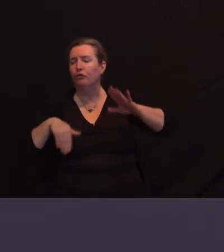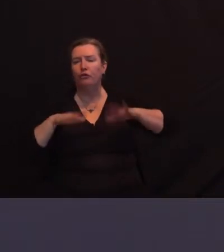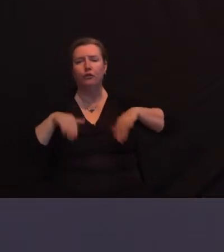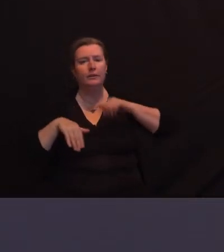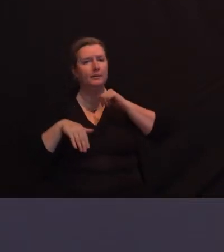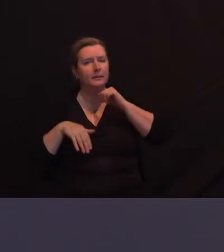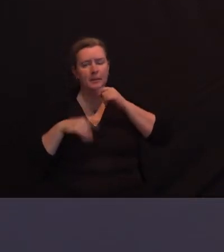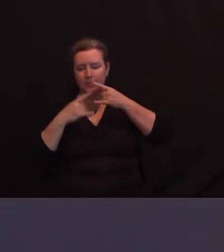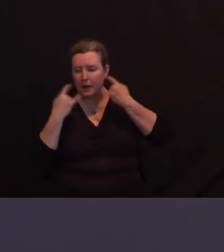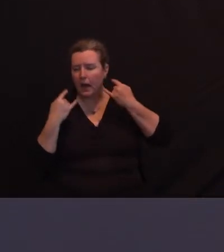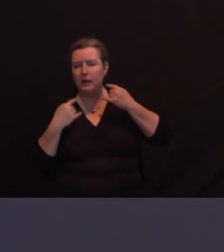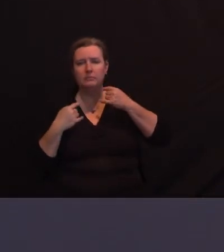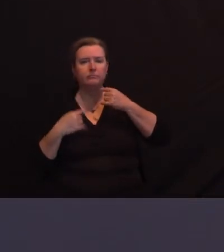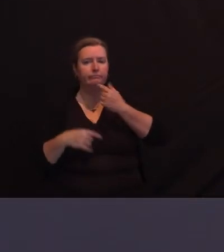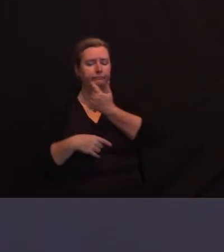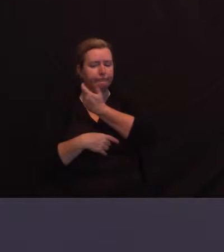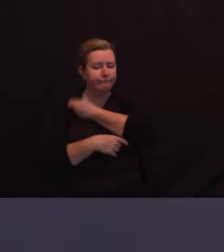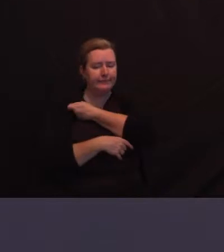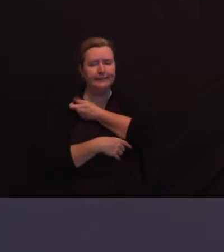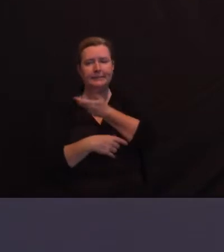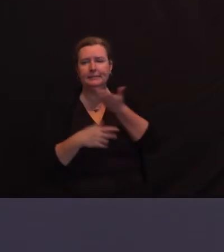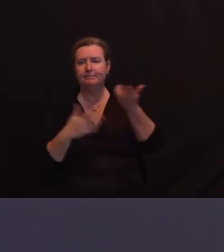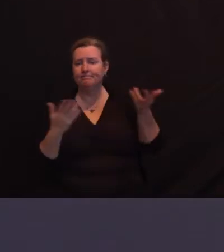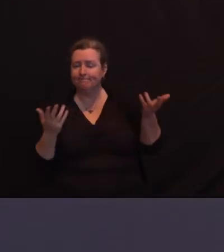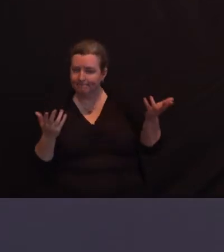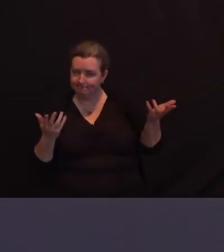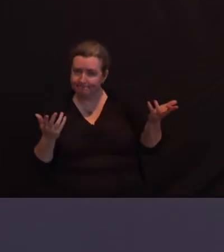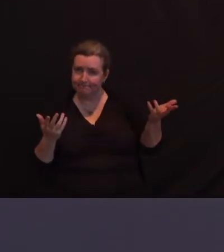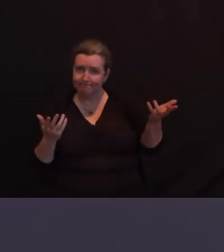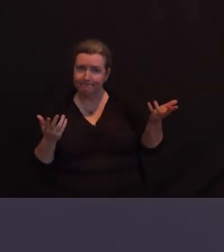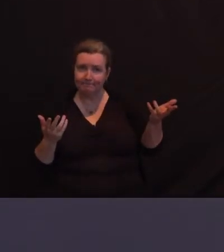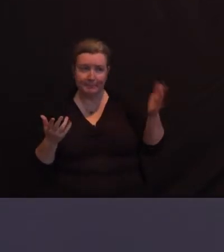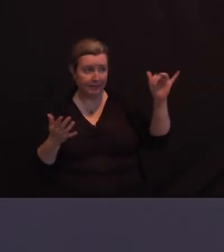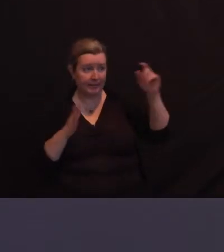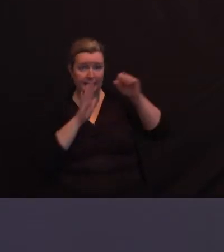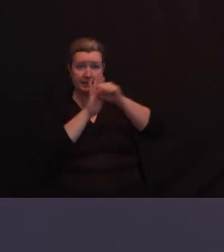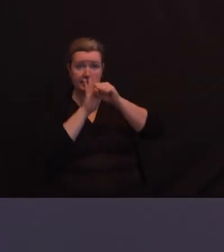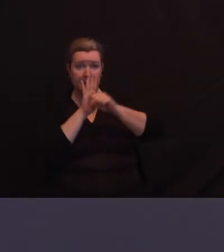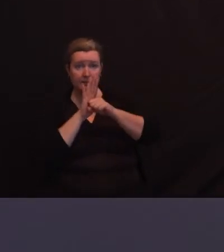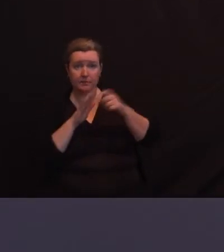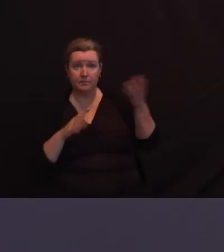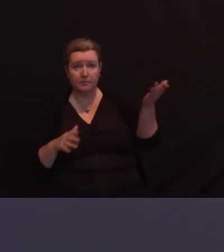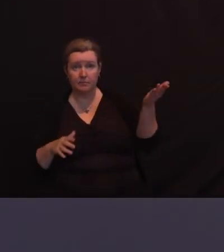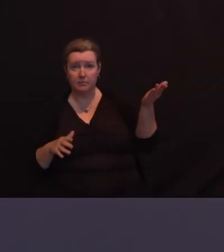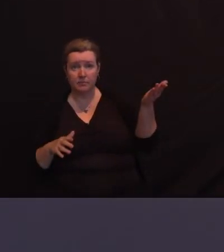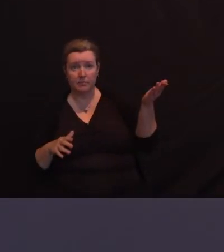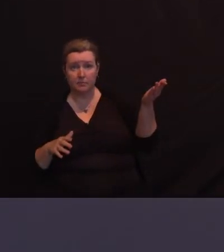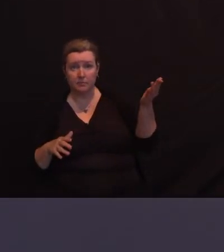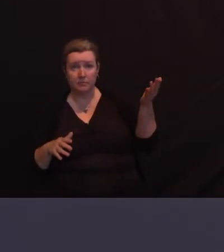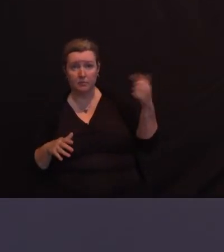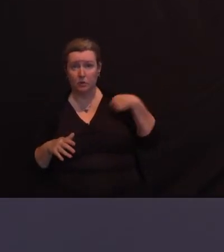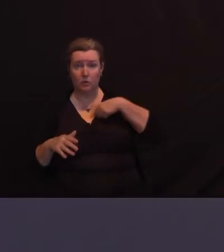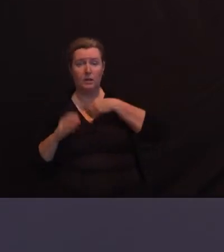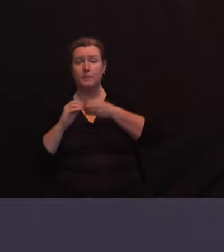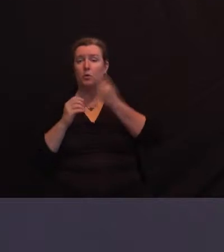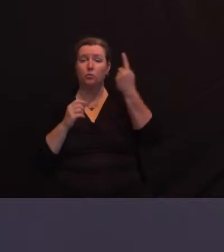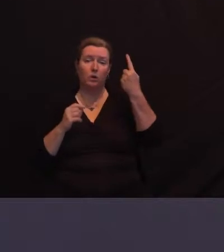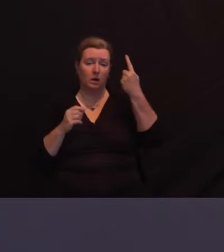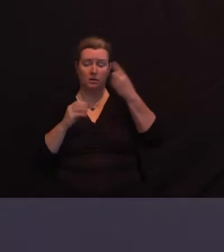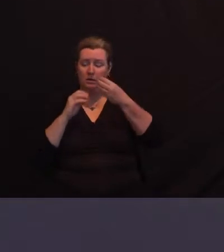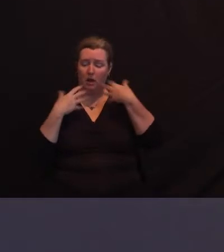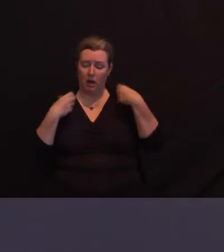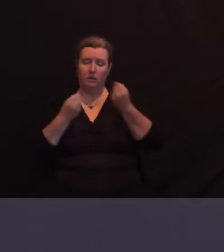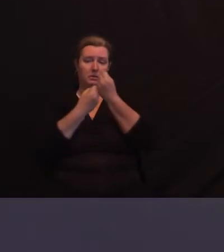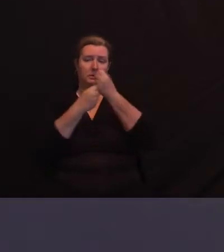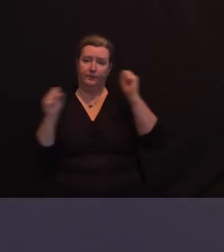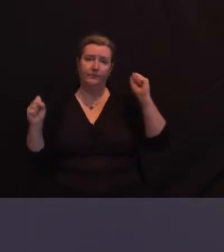pursuing, like masking and vaccines and whatnot. So number one is health and safety. And number